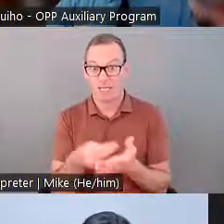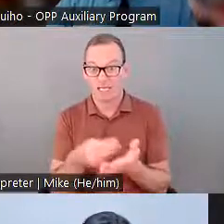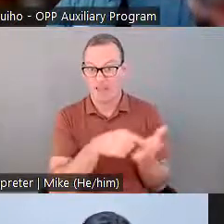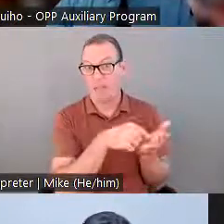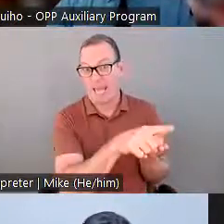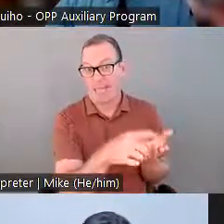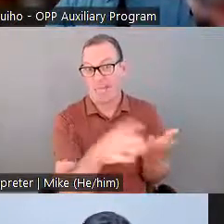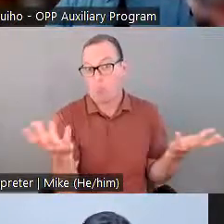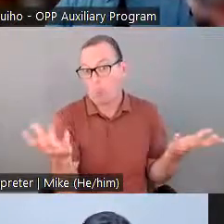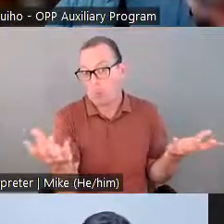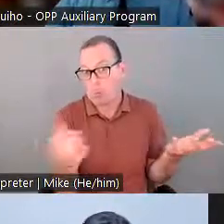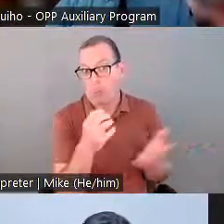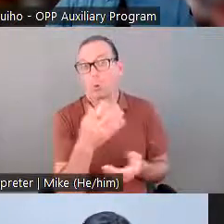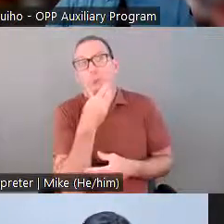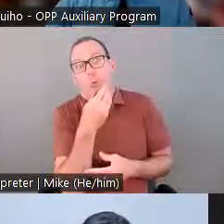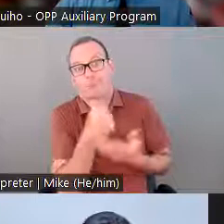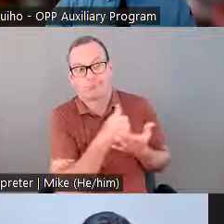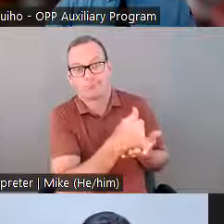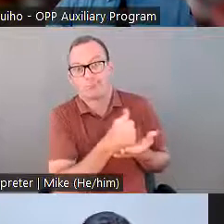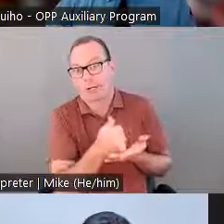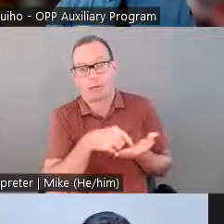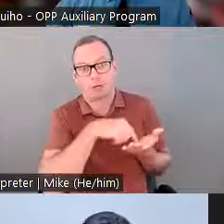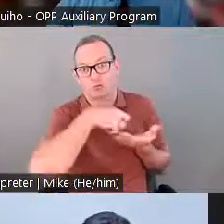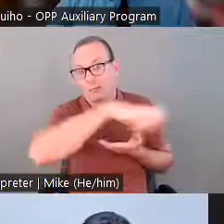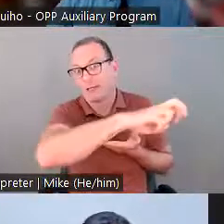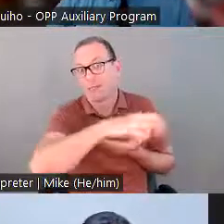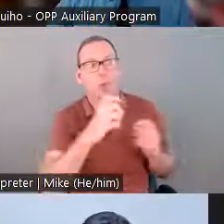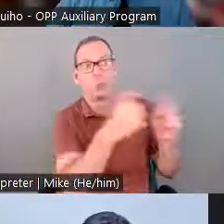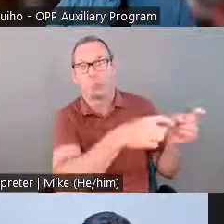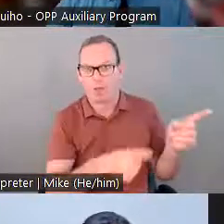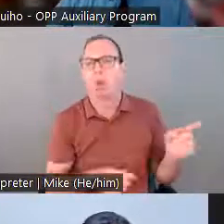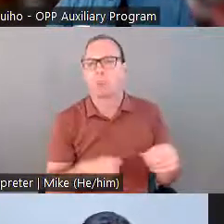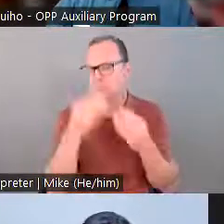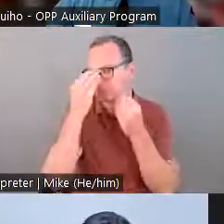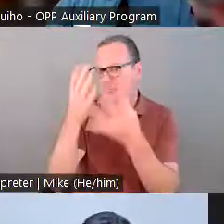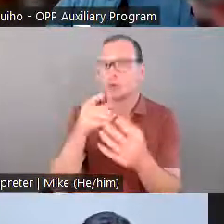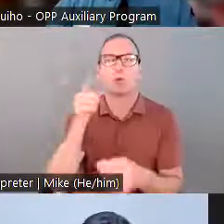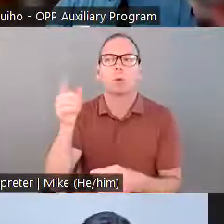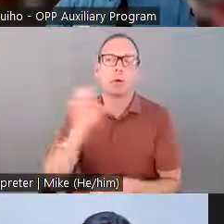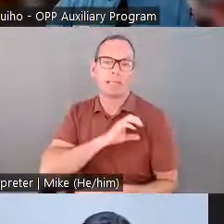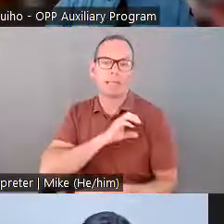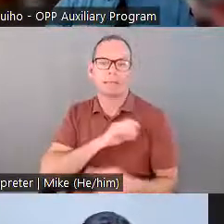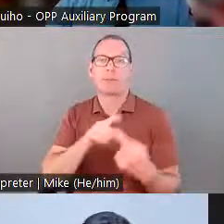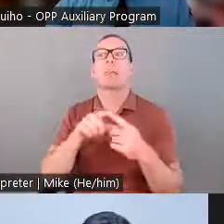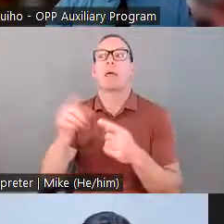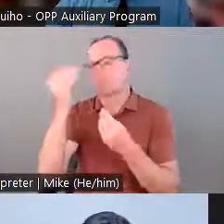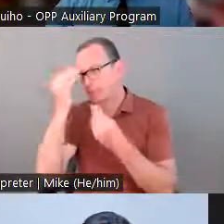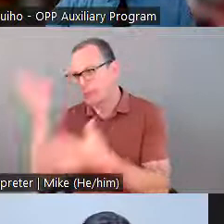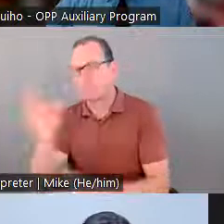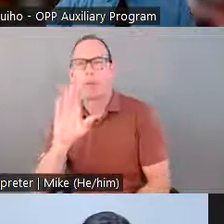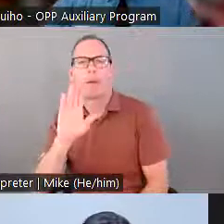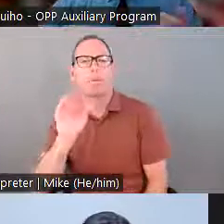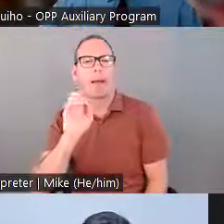bank security department. You want to let them know that that's happening so that they can send out communications to their, card holders and their members to let them know